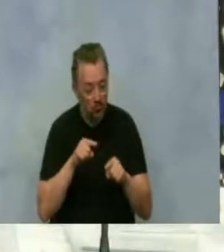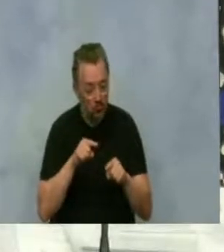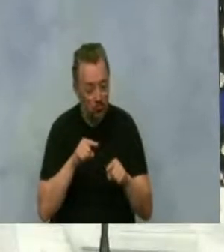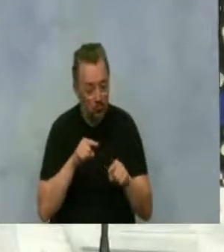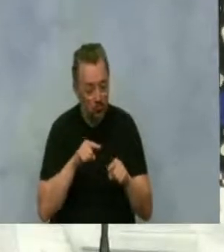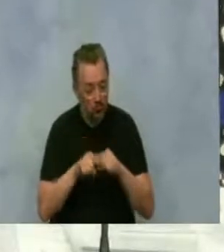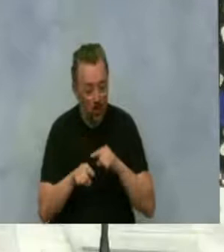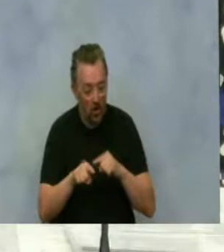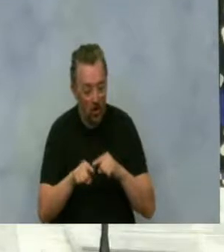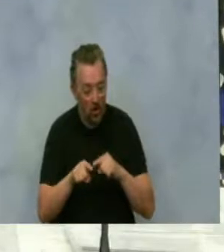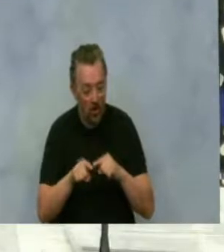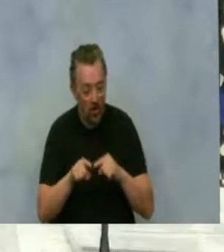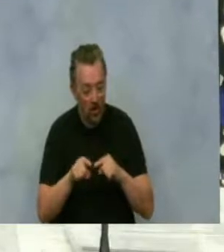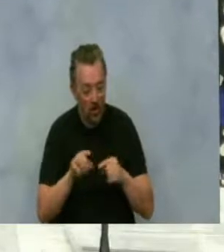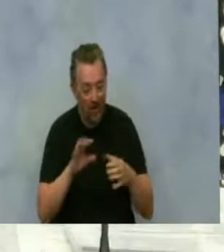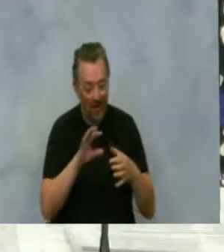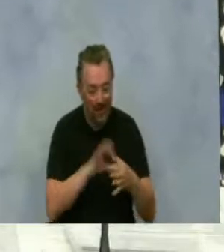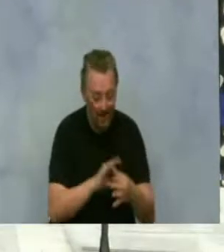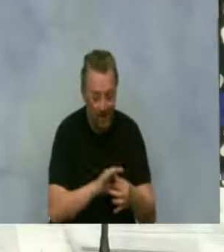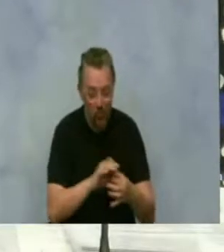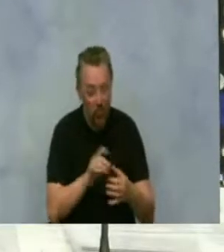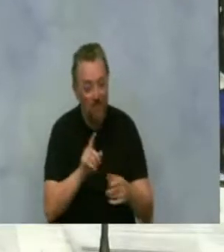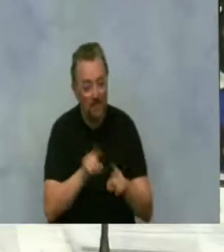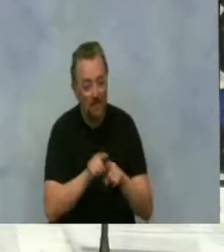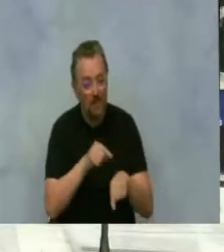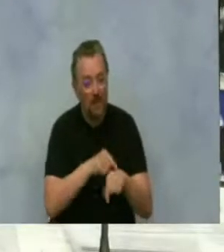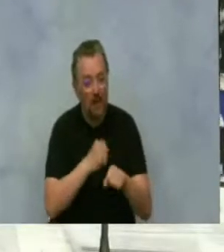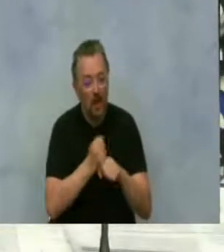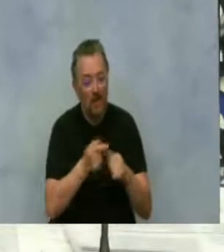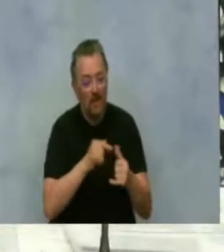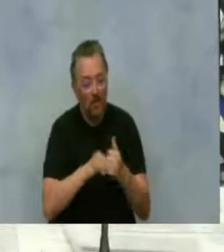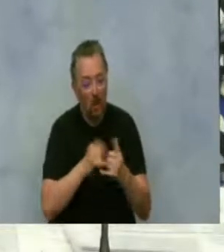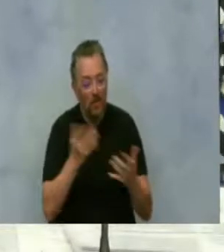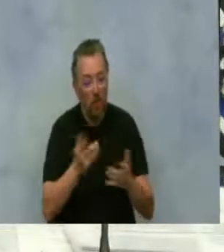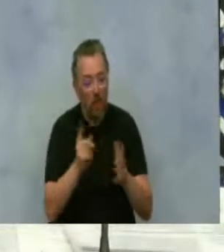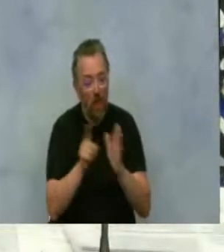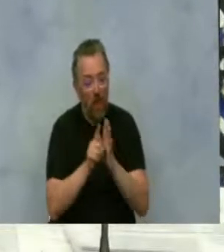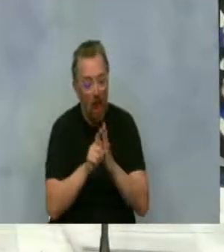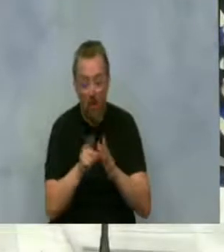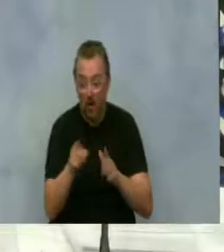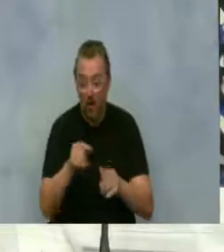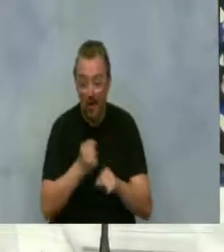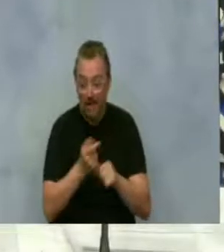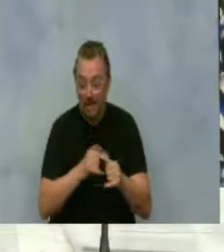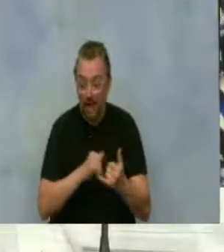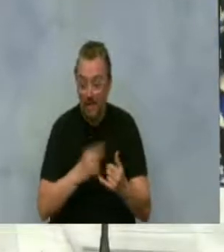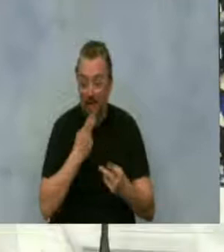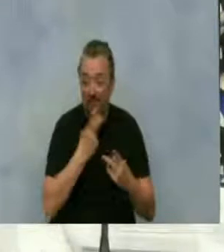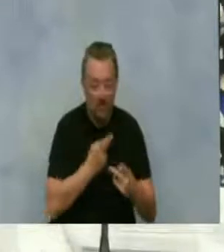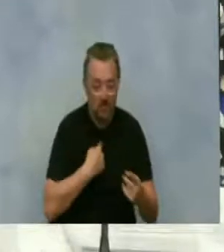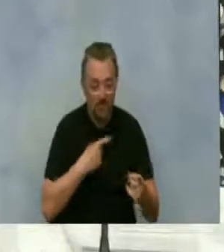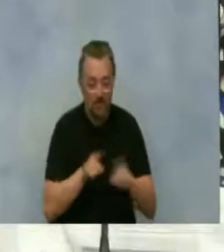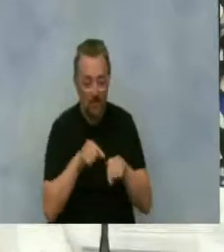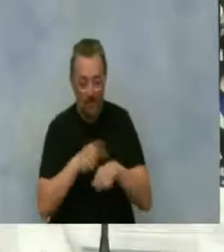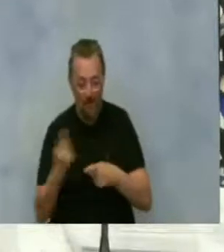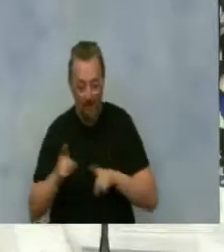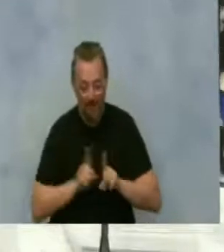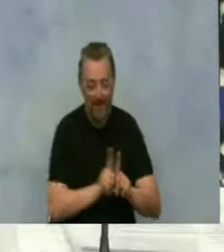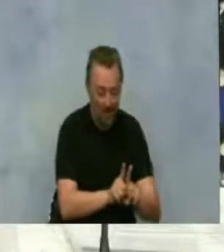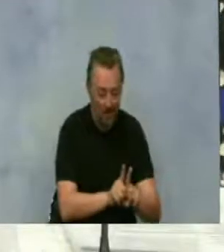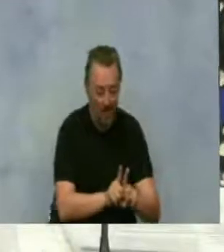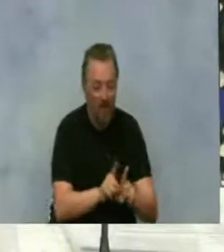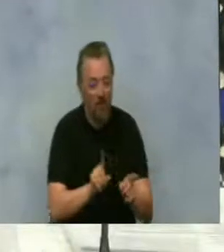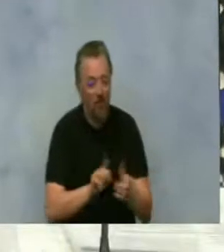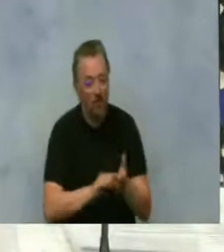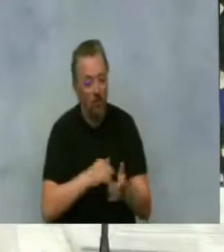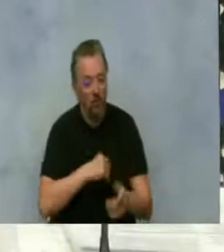tag on to those gas servicing visits, the smoke alarm being done at the same time, so that we are, if you like, using